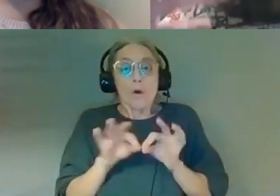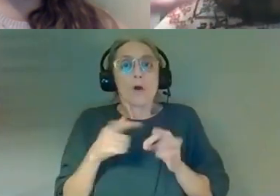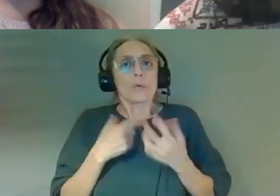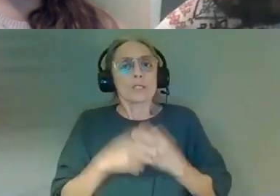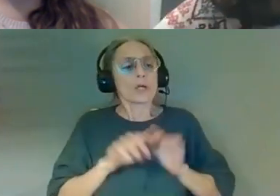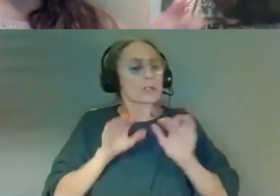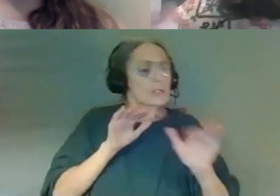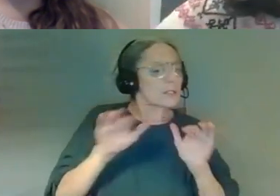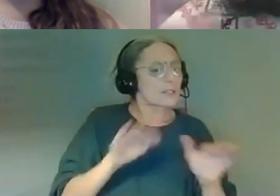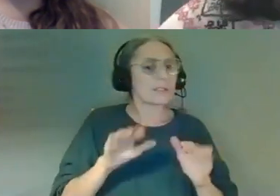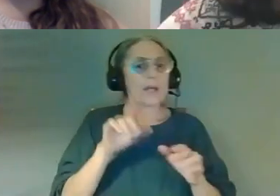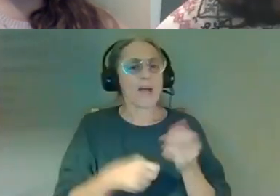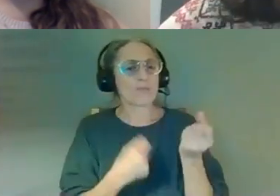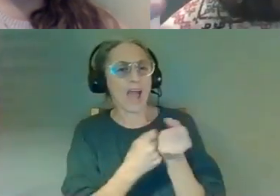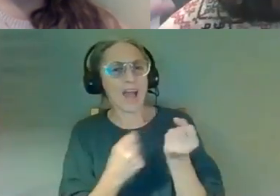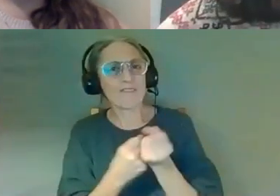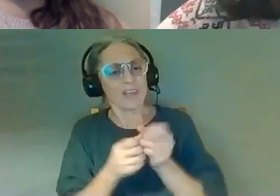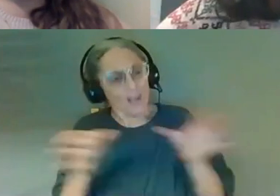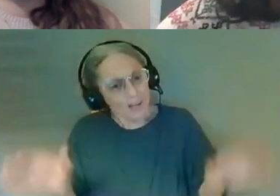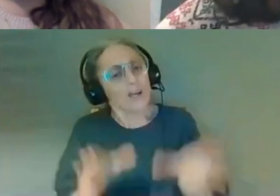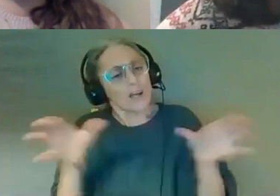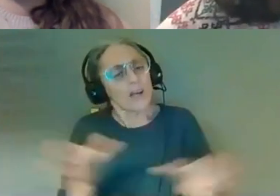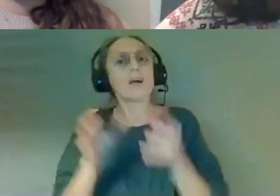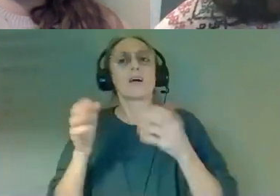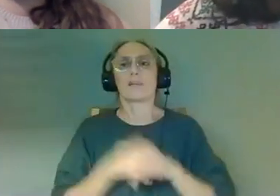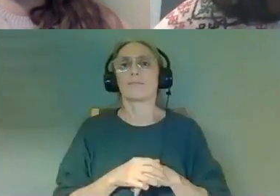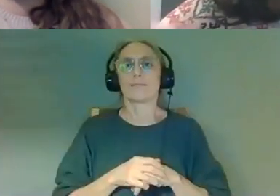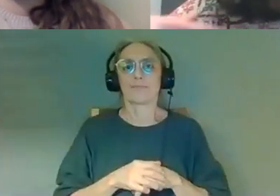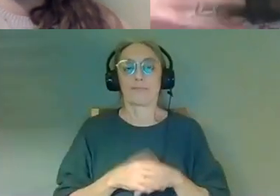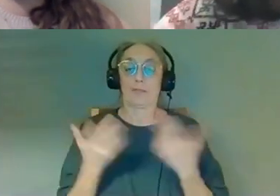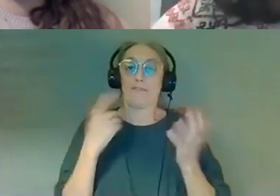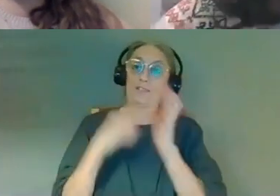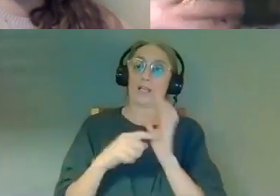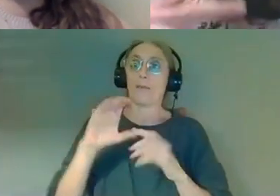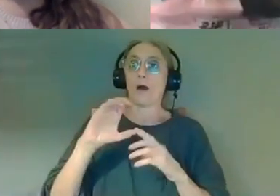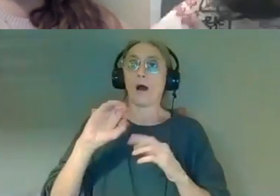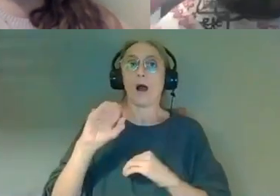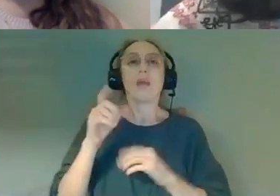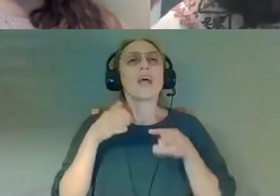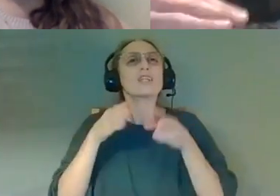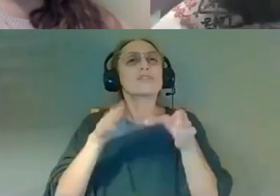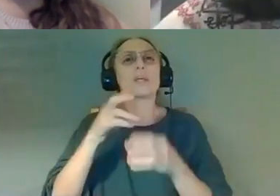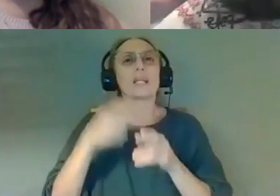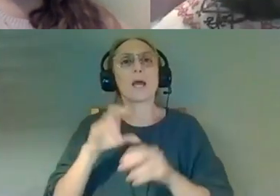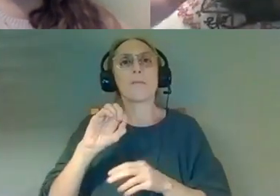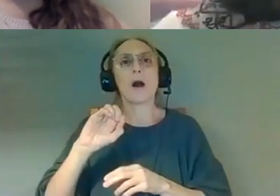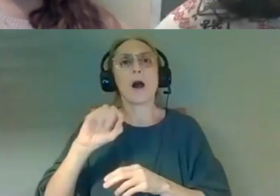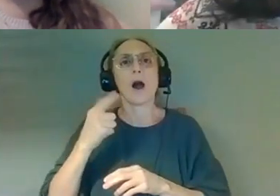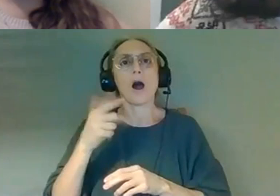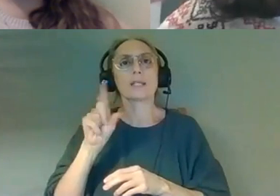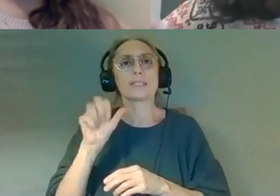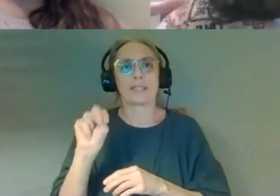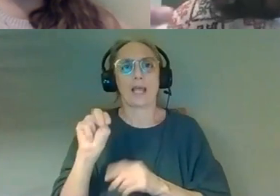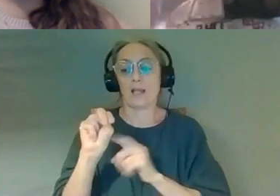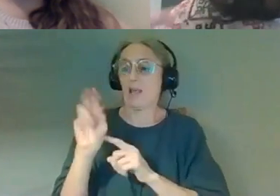it's sometimes difficult because, for example, Ogden, I'm pretty sure, is an IDOT road, right? So there's all of these like different